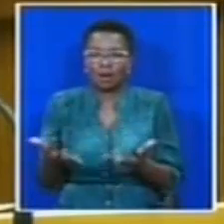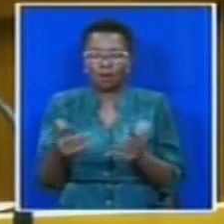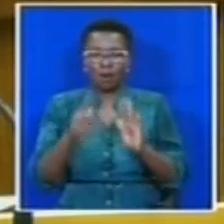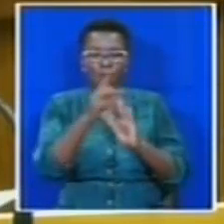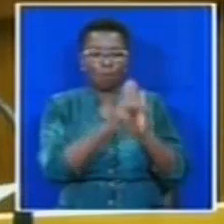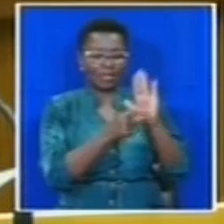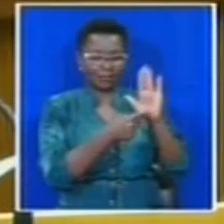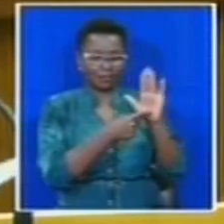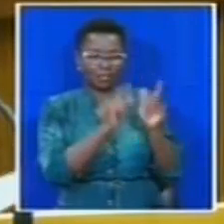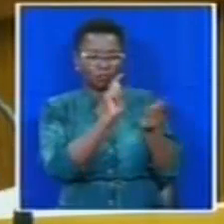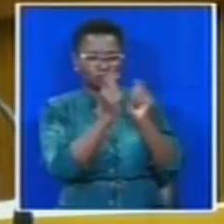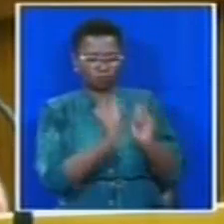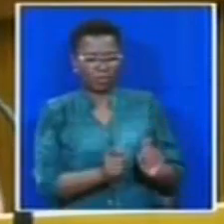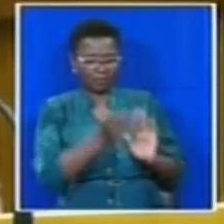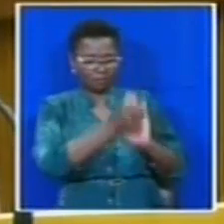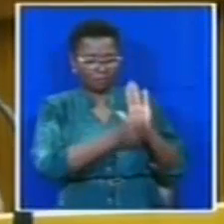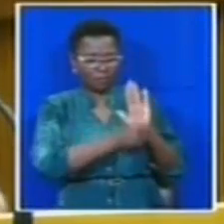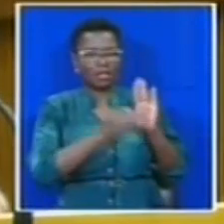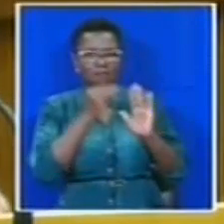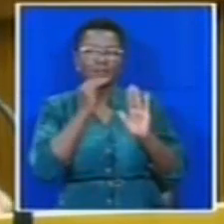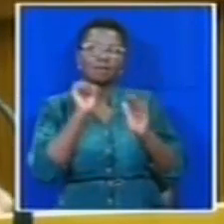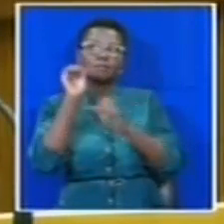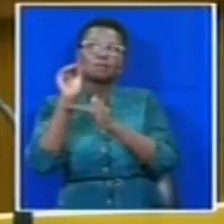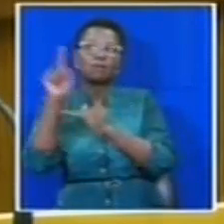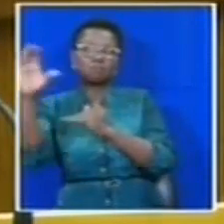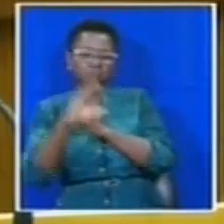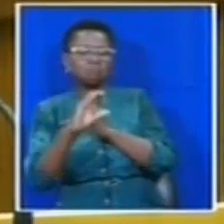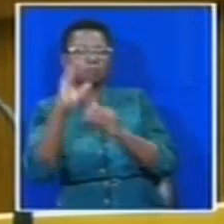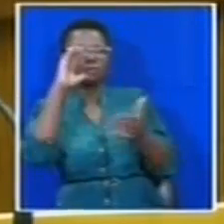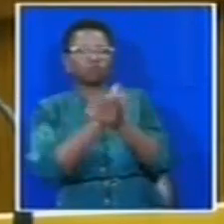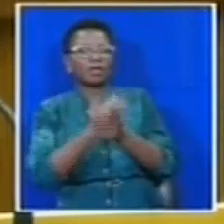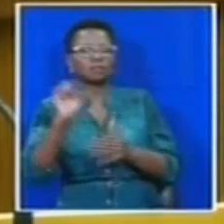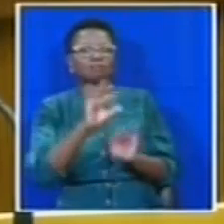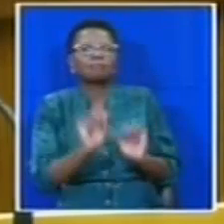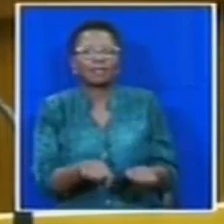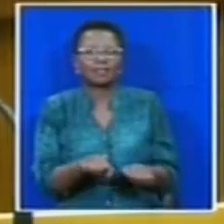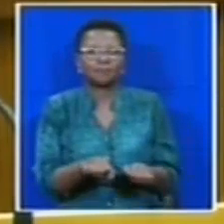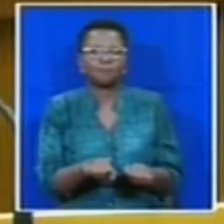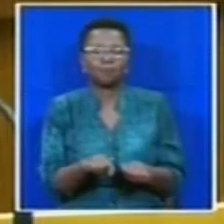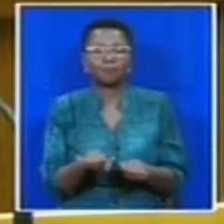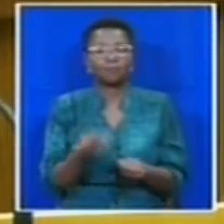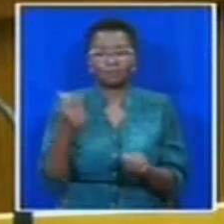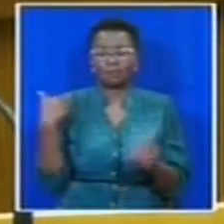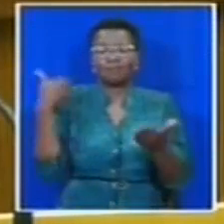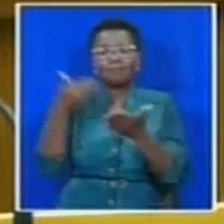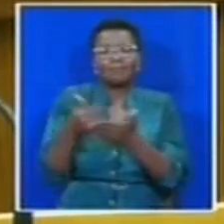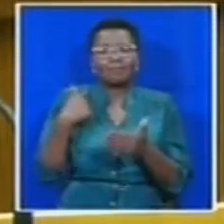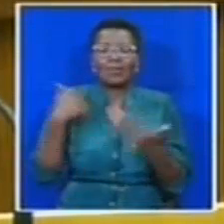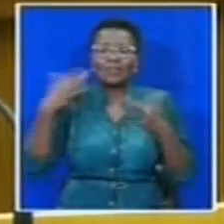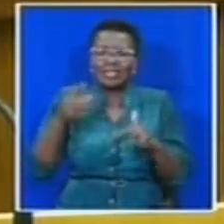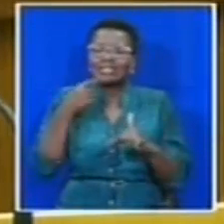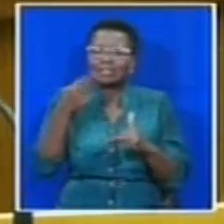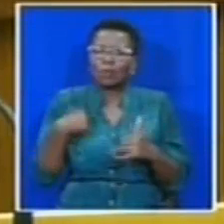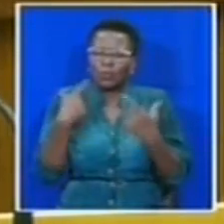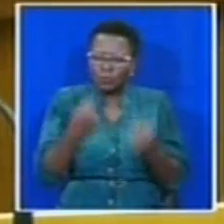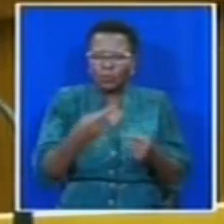interventions in ways that reinforce confidence and investment. Our destiny, as I've repeated many times, is in our own